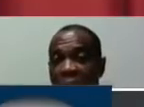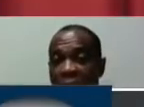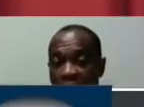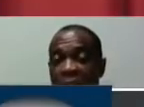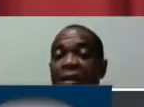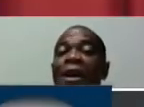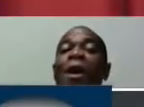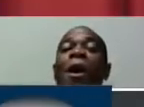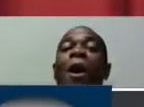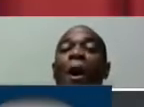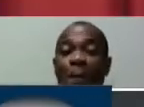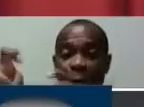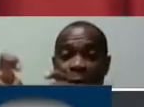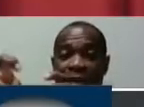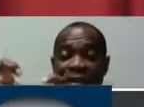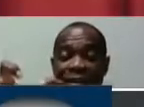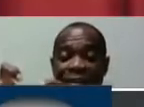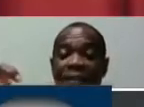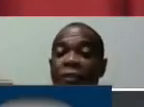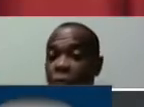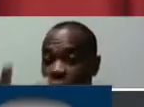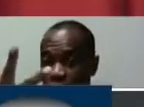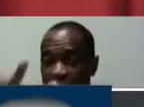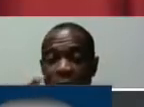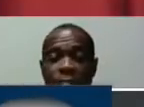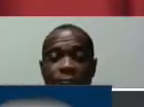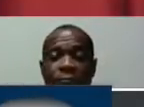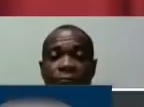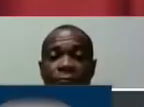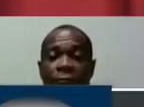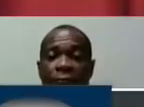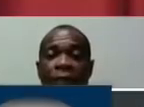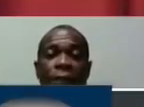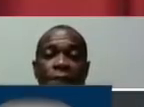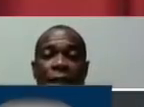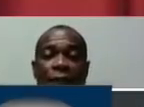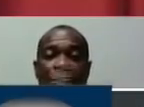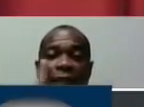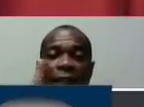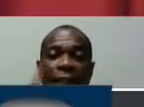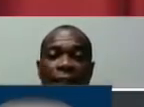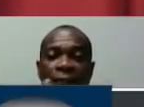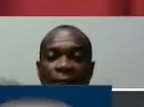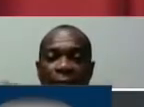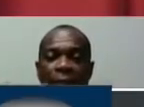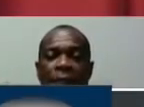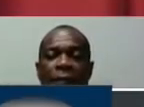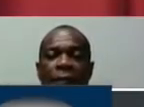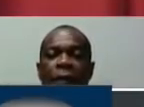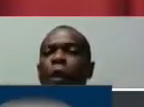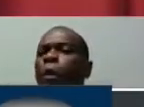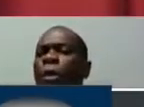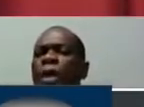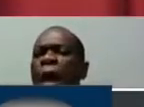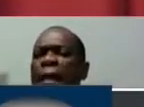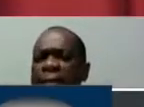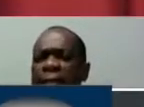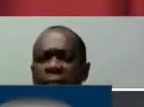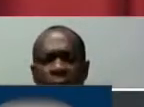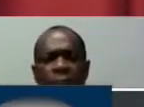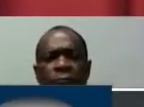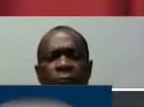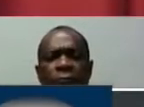3 sets of information, your vaccine dates, the form of ID you use, and your photograph, as well as your date